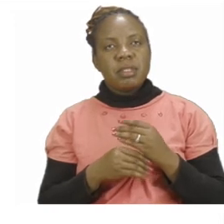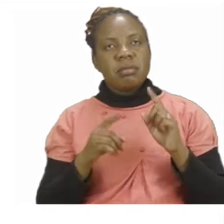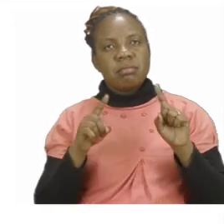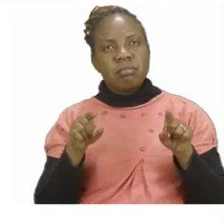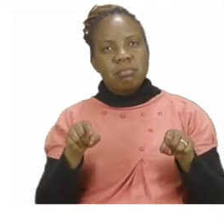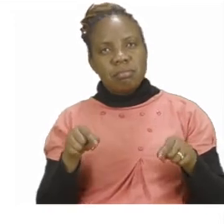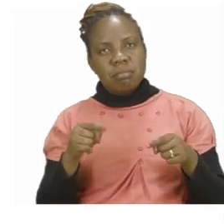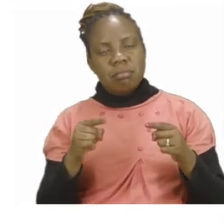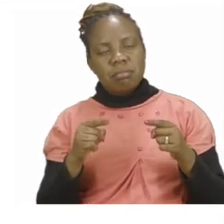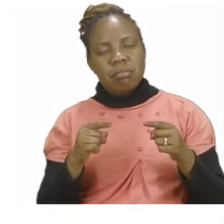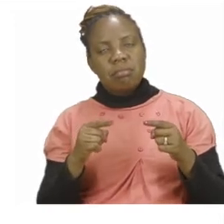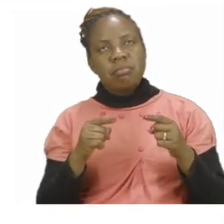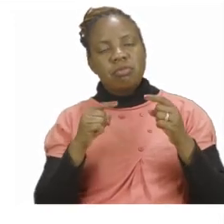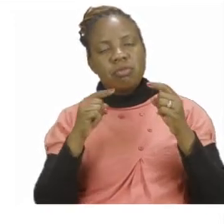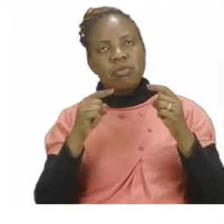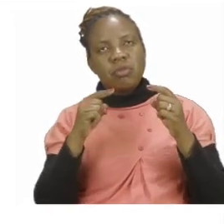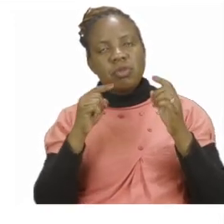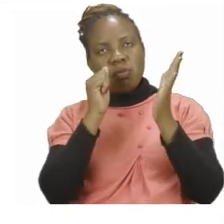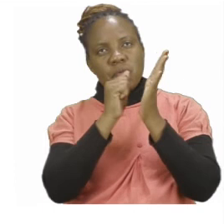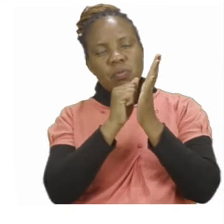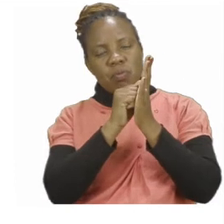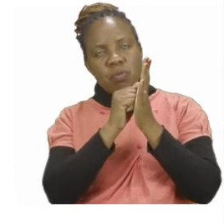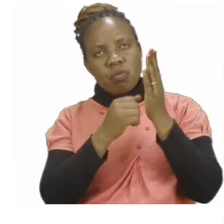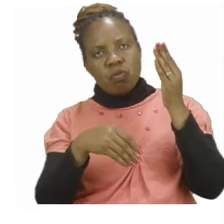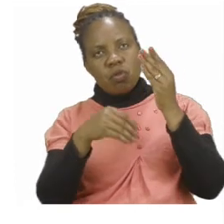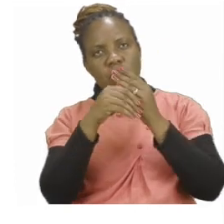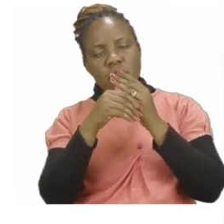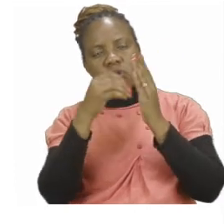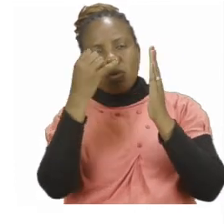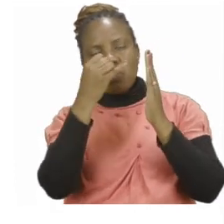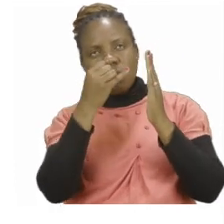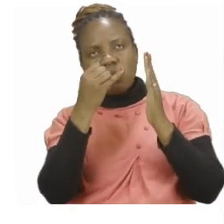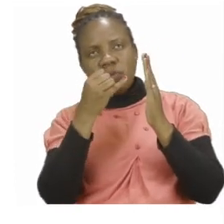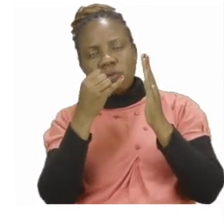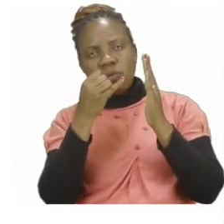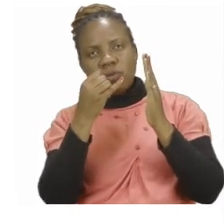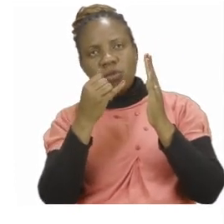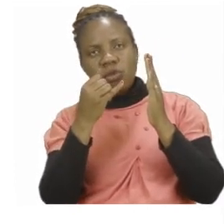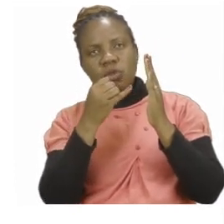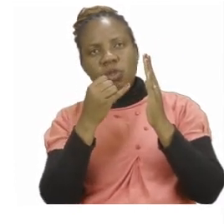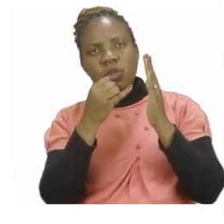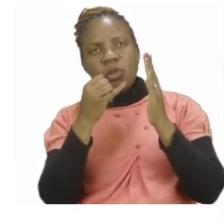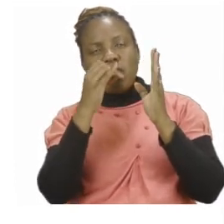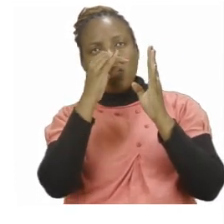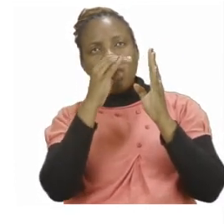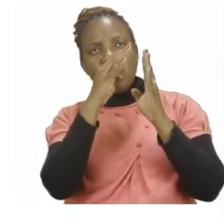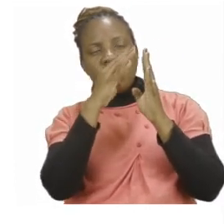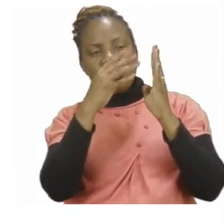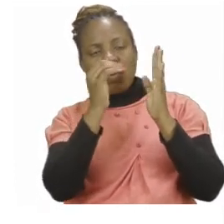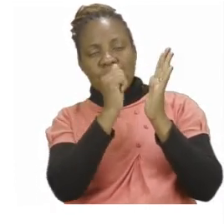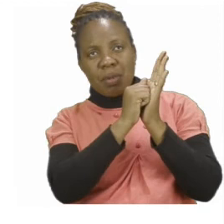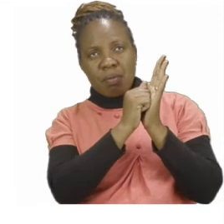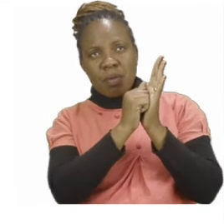picture and labeling them. Draw the items anywhere on the map